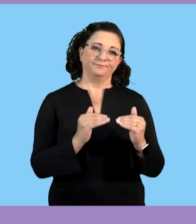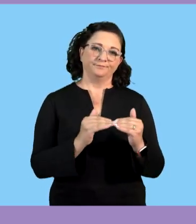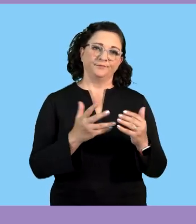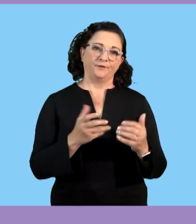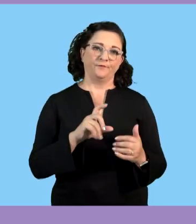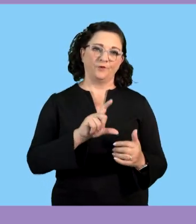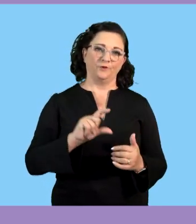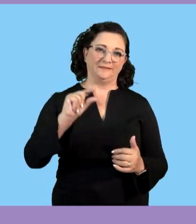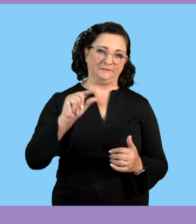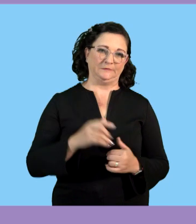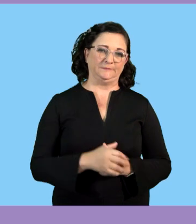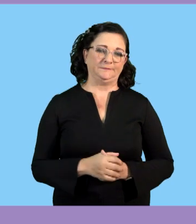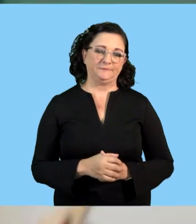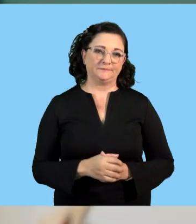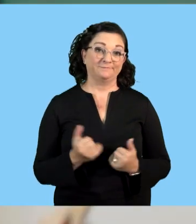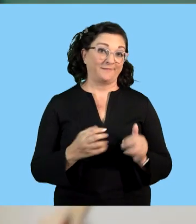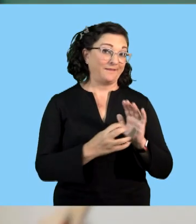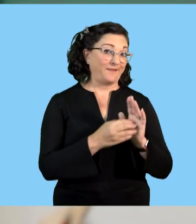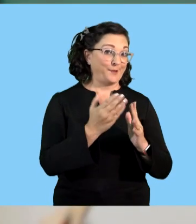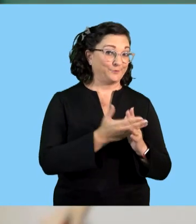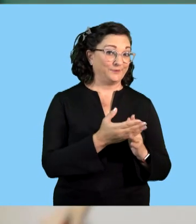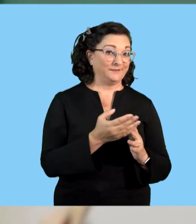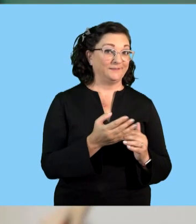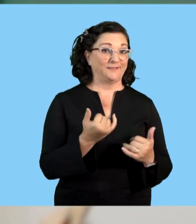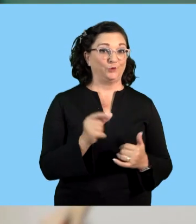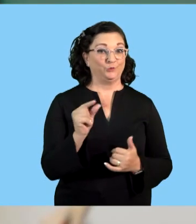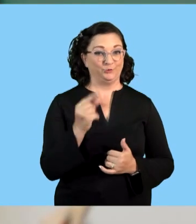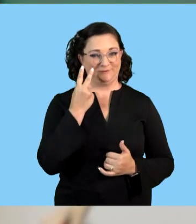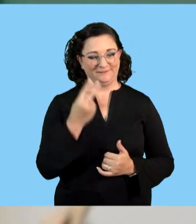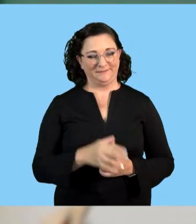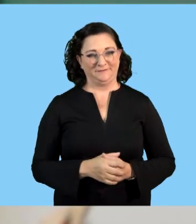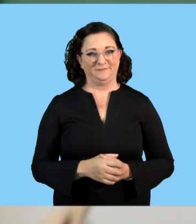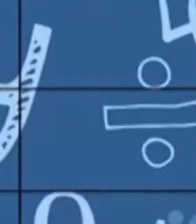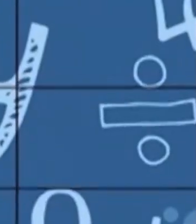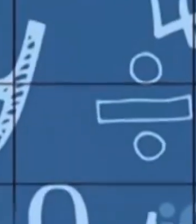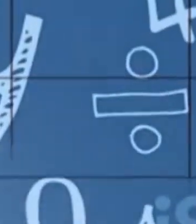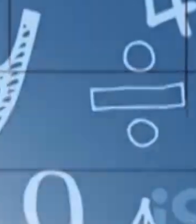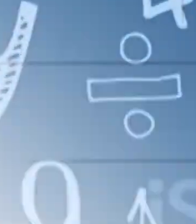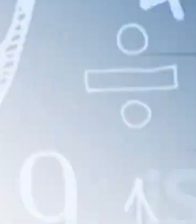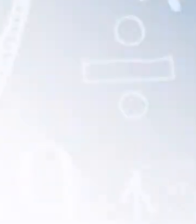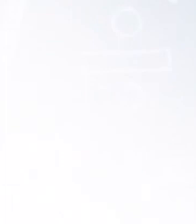exponential equation. Let's quickly go to an ad break, and then we'll see you just now.